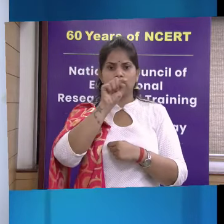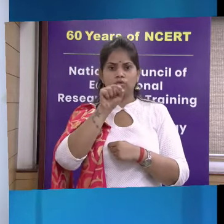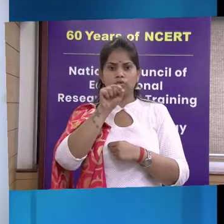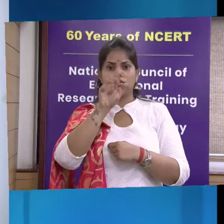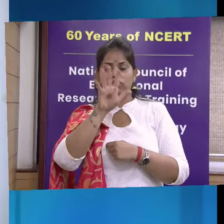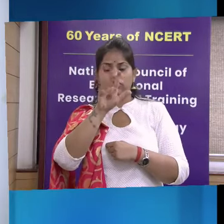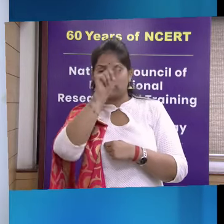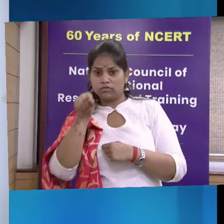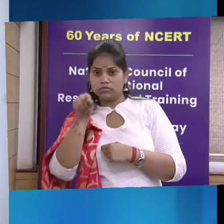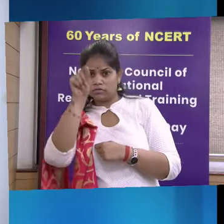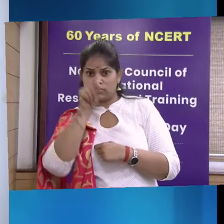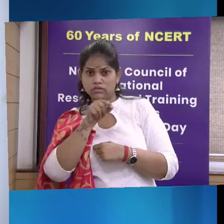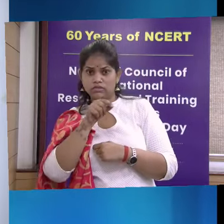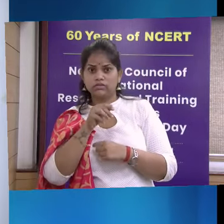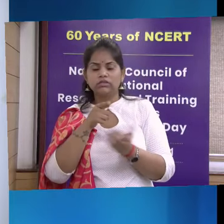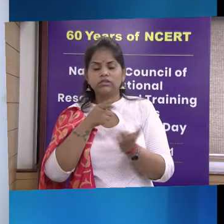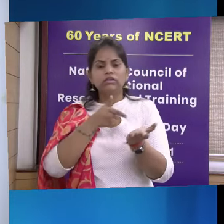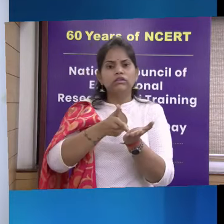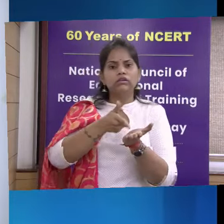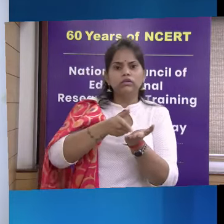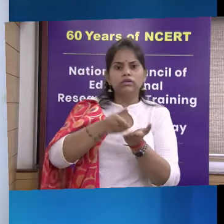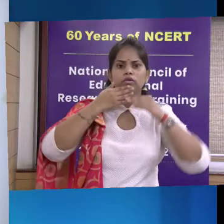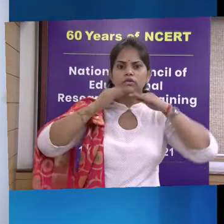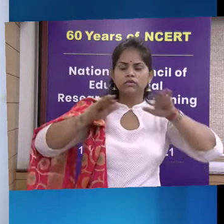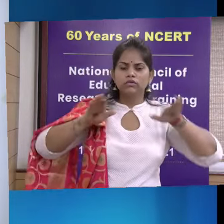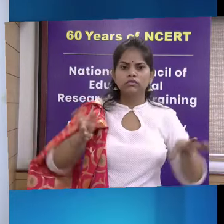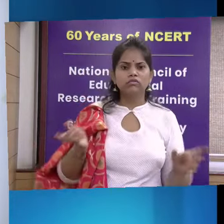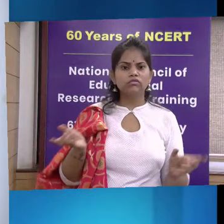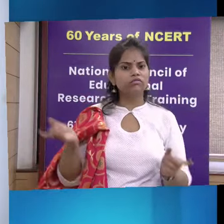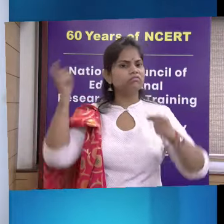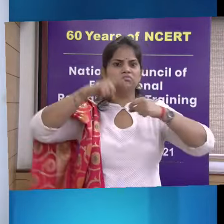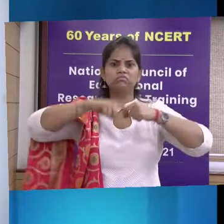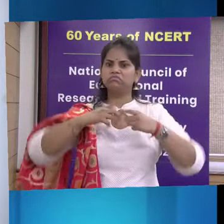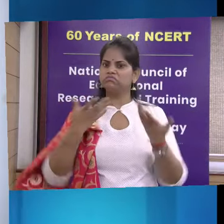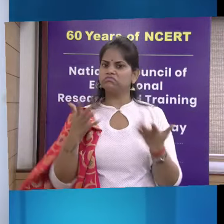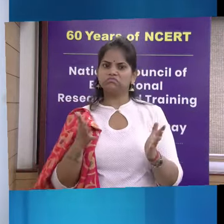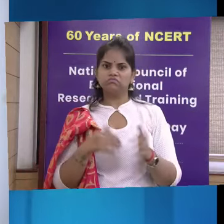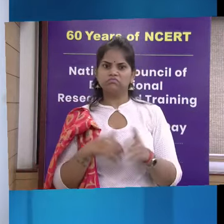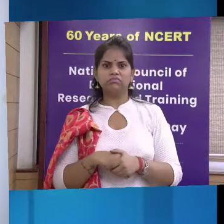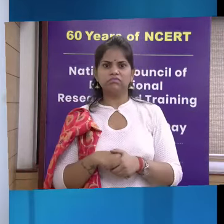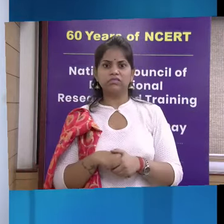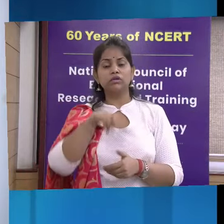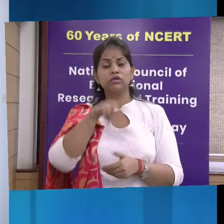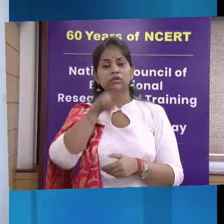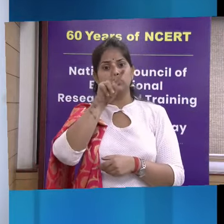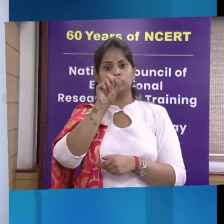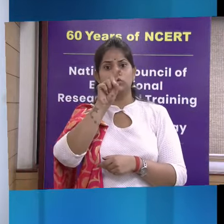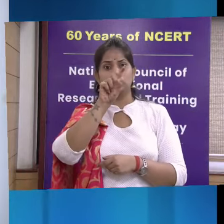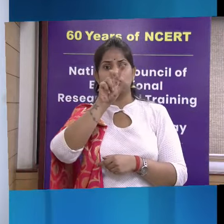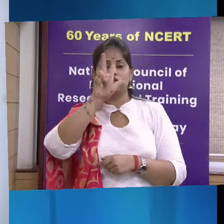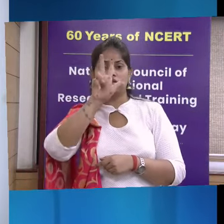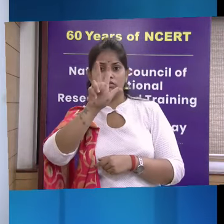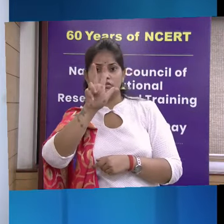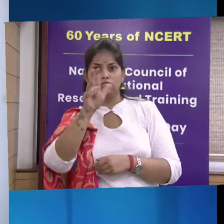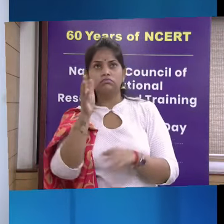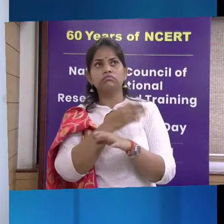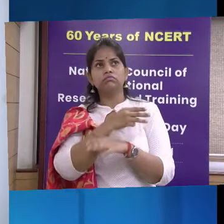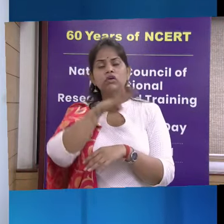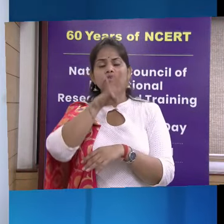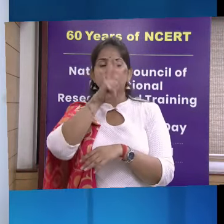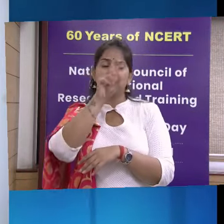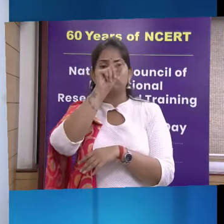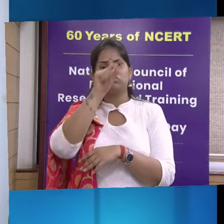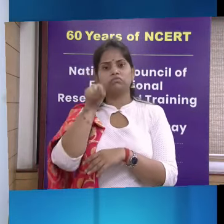5.5% of rural children did not enroll, while in 2018, it was 4%.